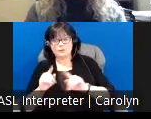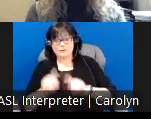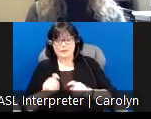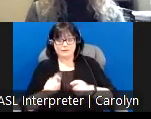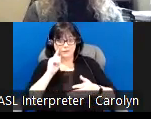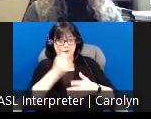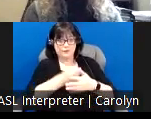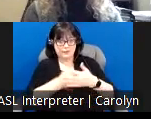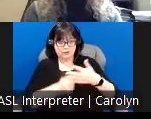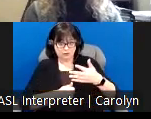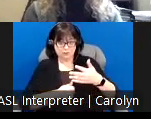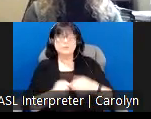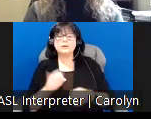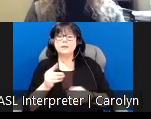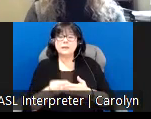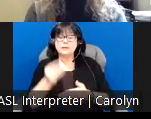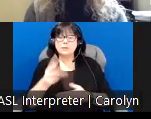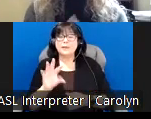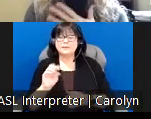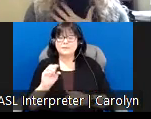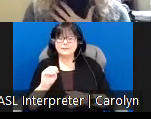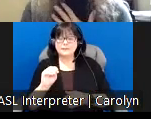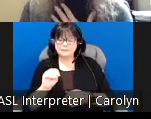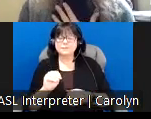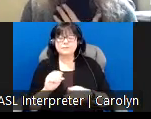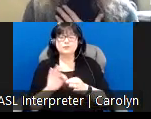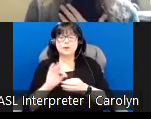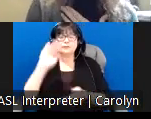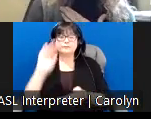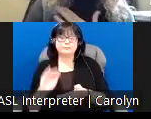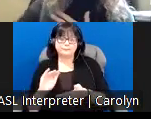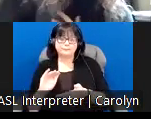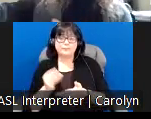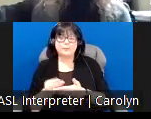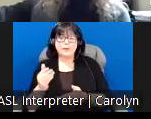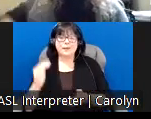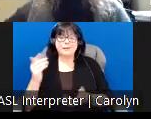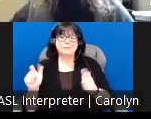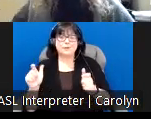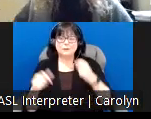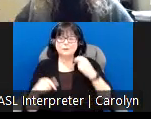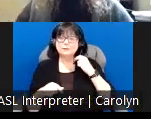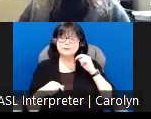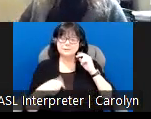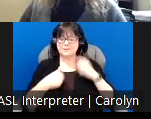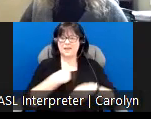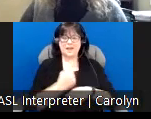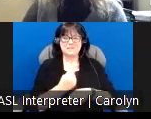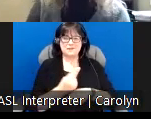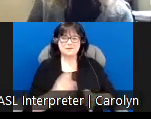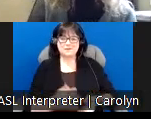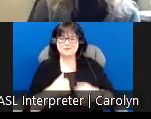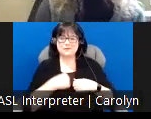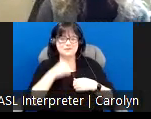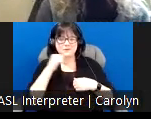pricing available in increments of 50. So I'm just a user. I'm not on the business side of